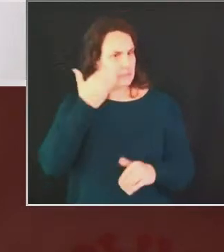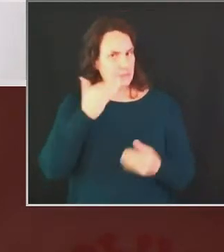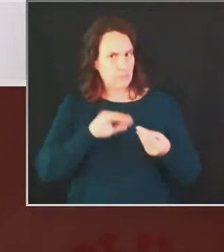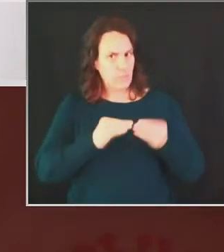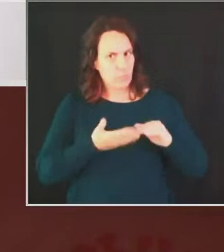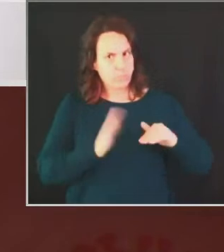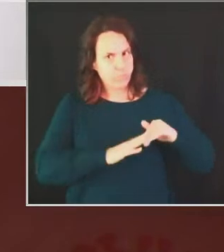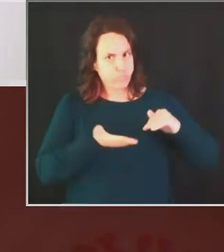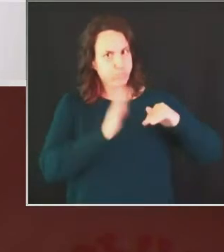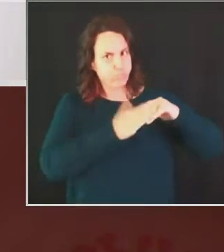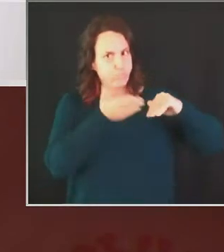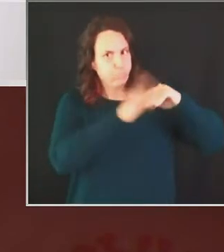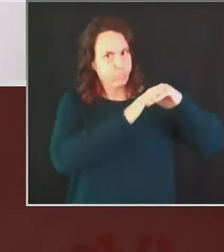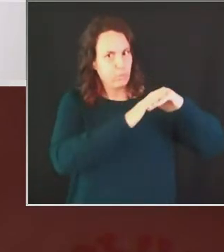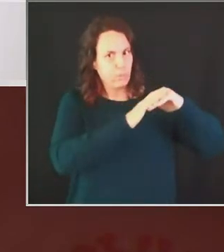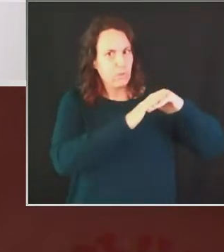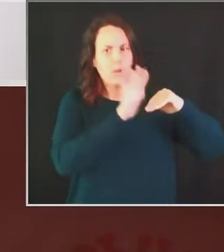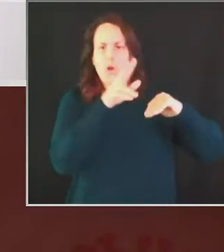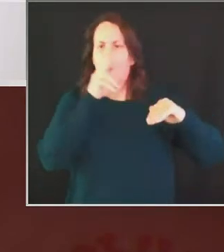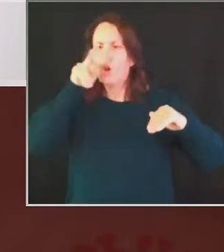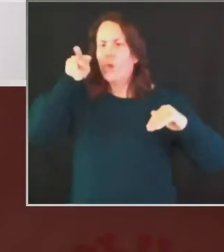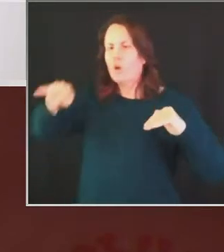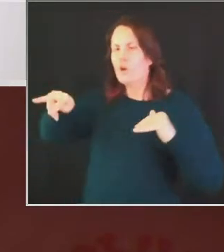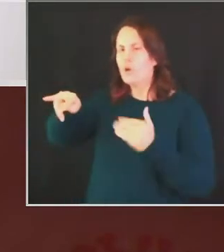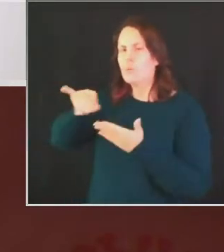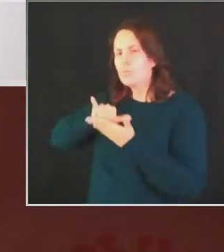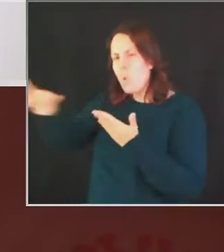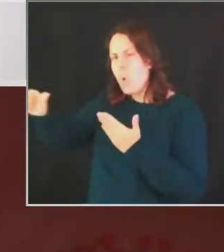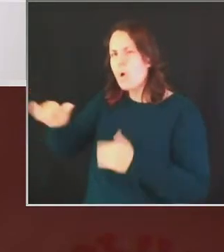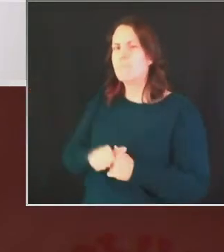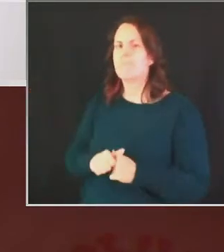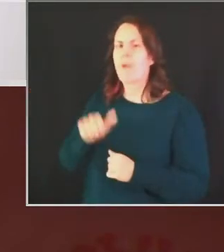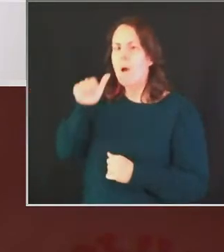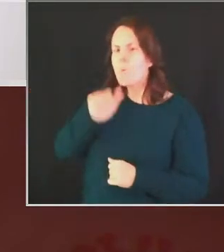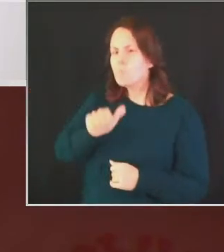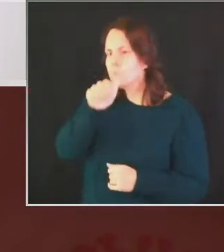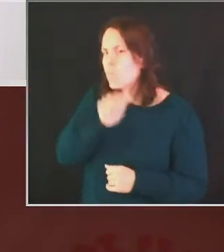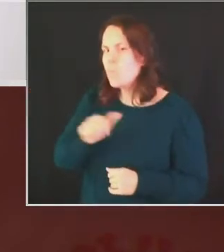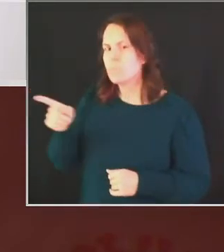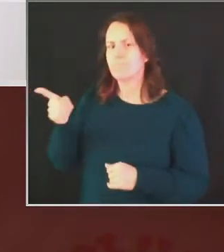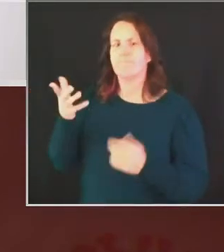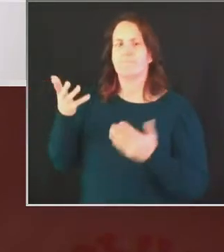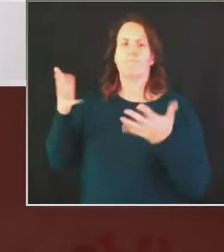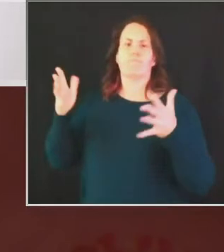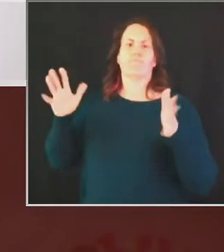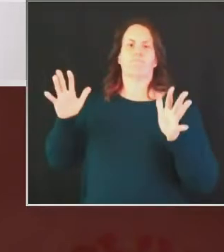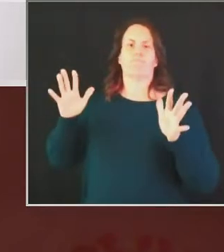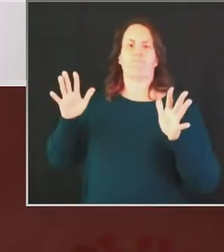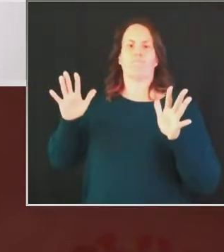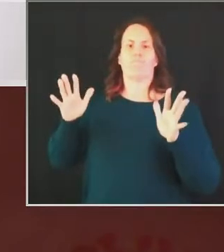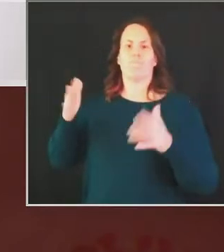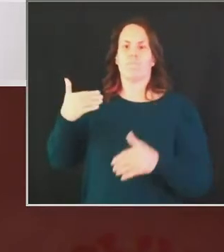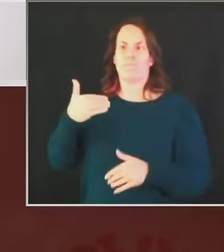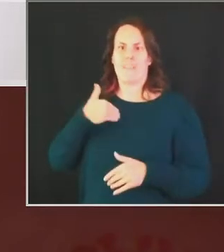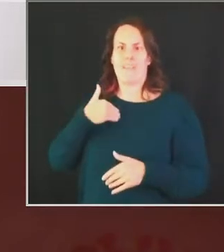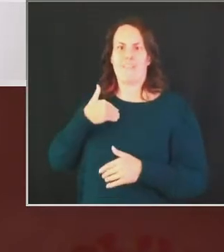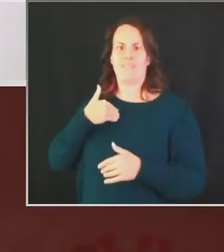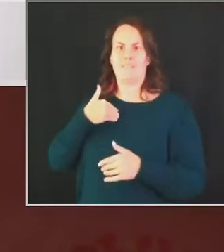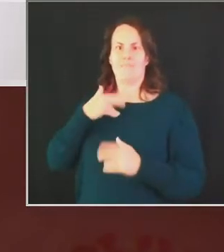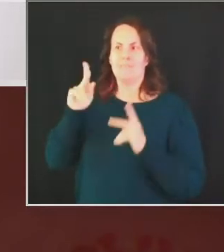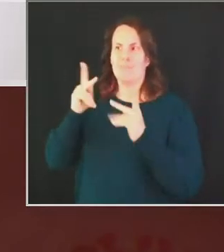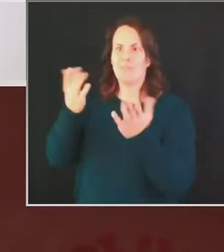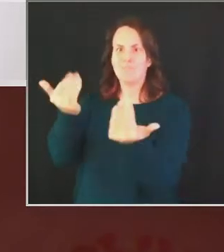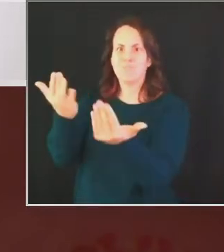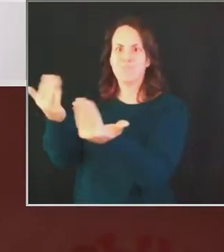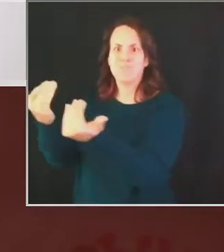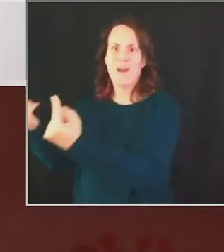call to action for other healthcare workers from other states to assist, is that something that Wisconsin will do? And if so, can you share how